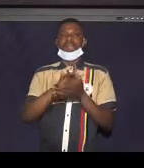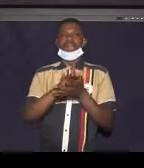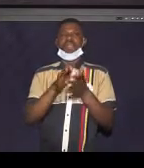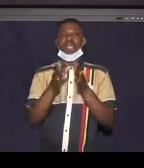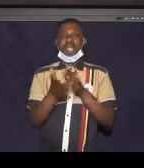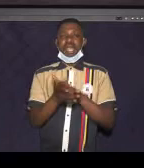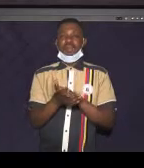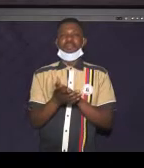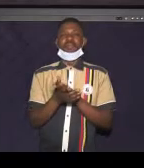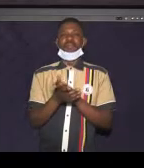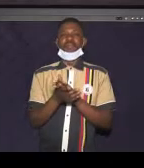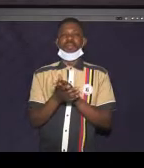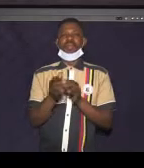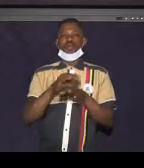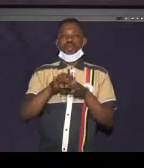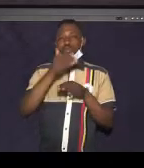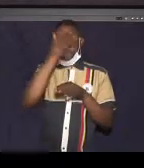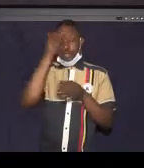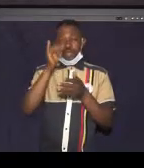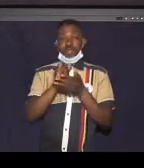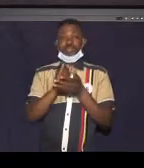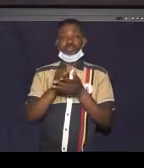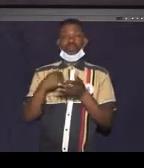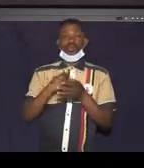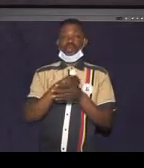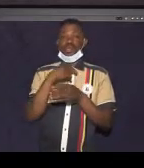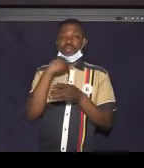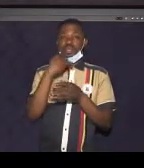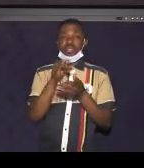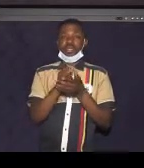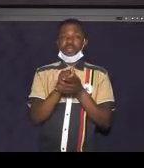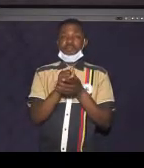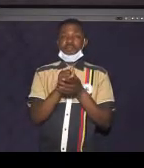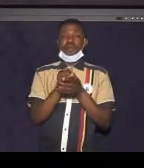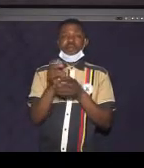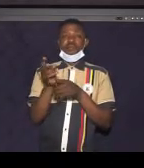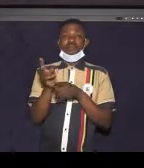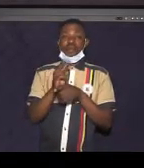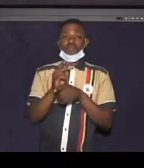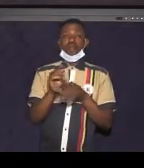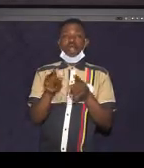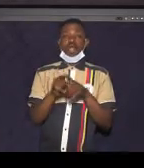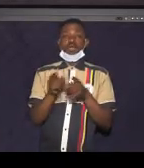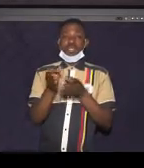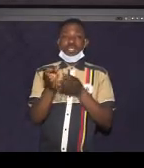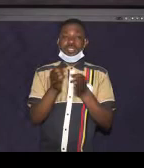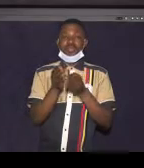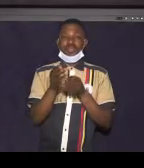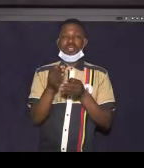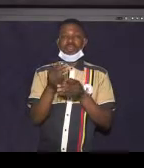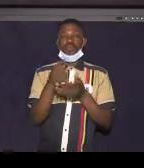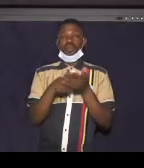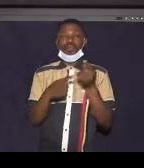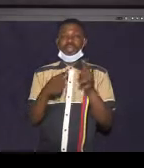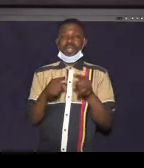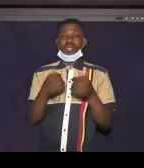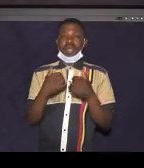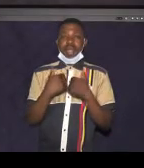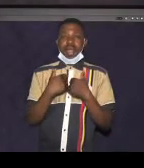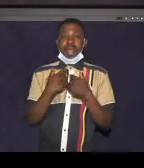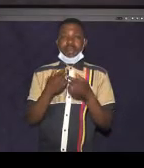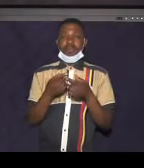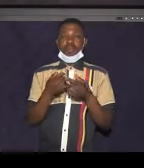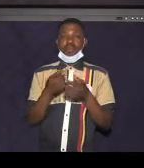Became. Don't forget we said verbs express, or verbs also express state of being.